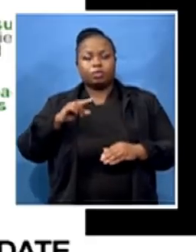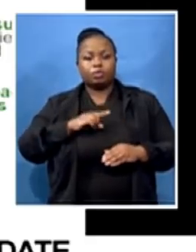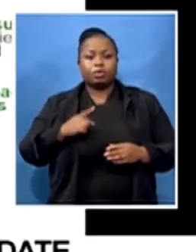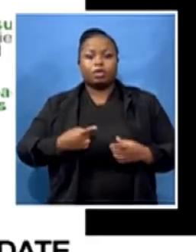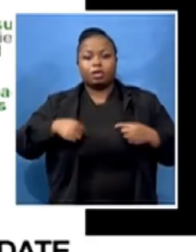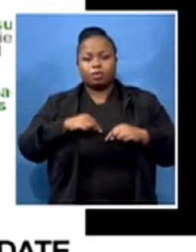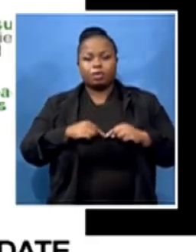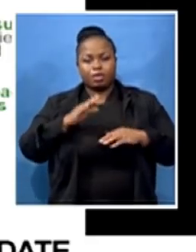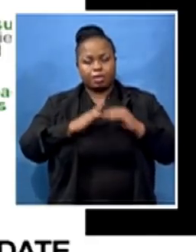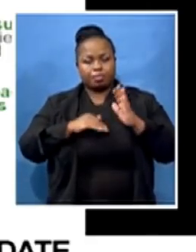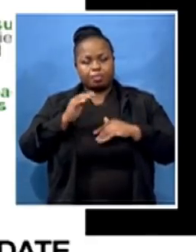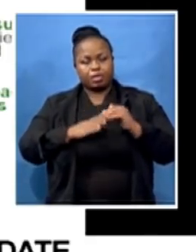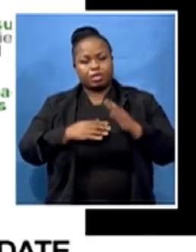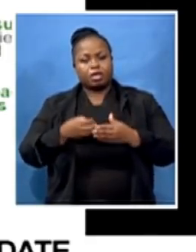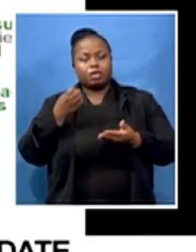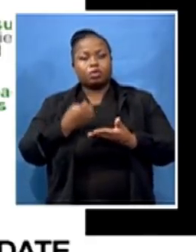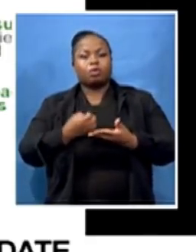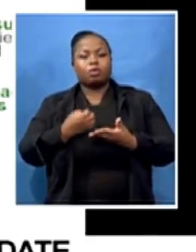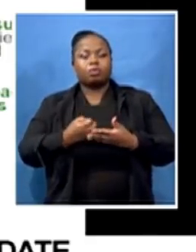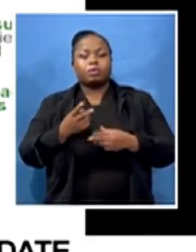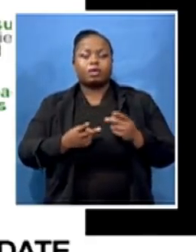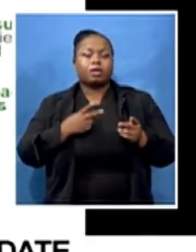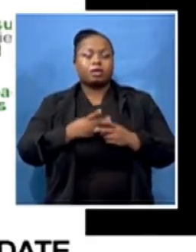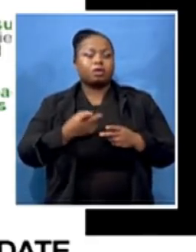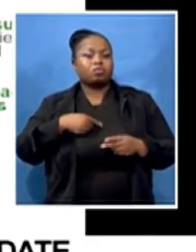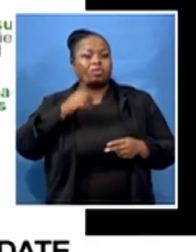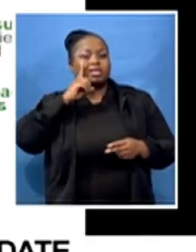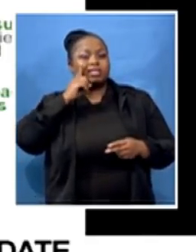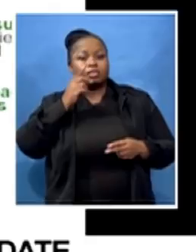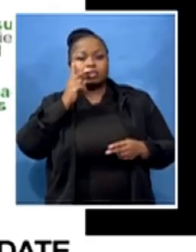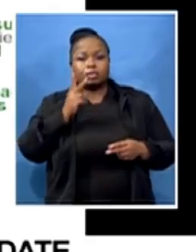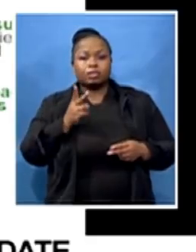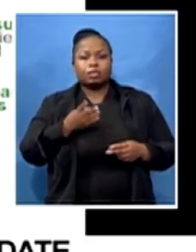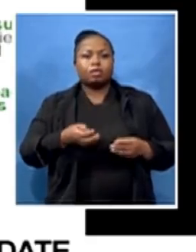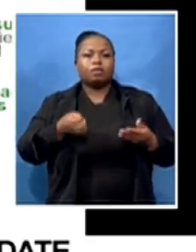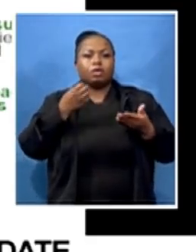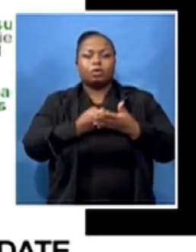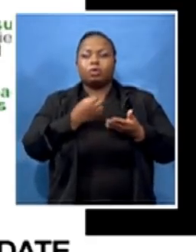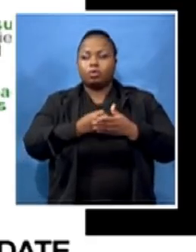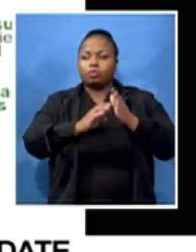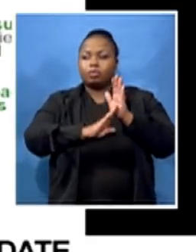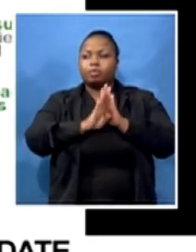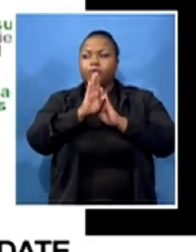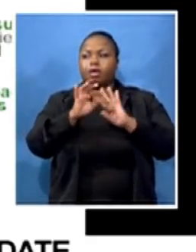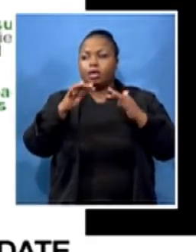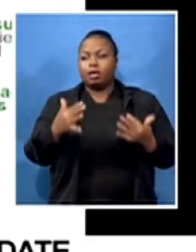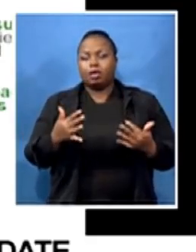looking at how the rebuilding of economy builds those sustainable and